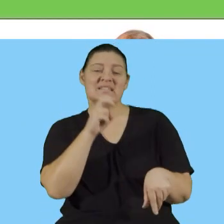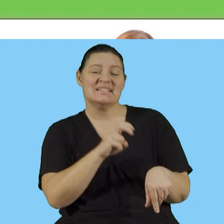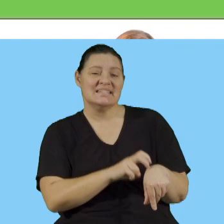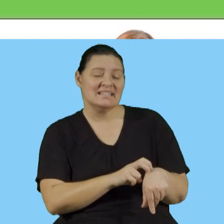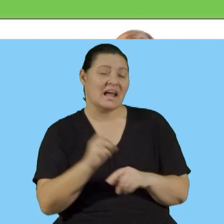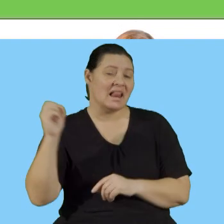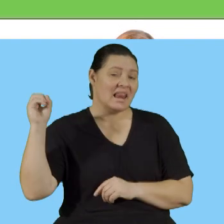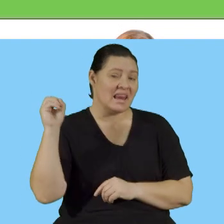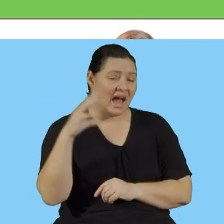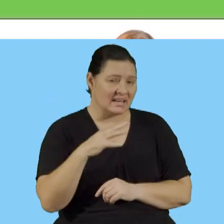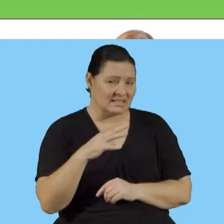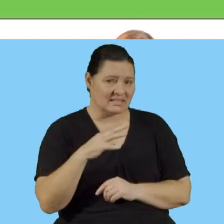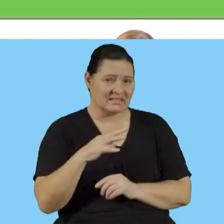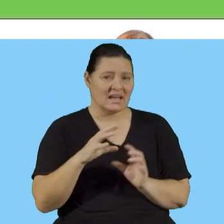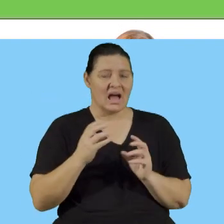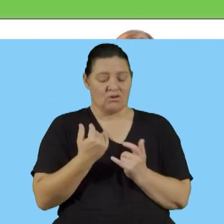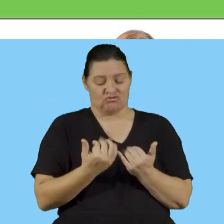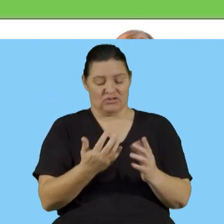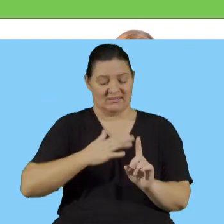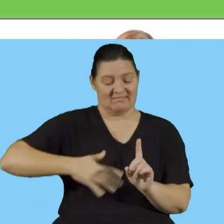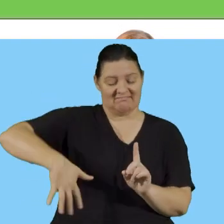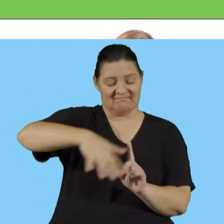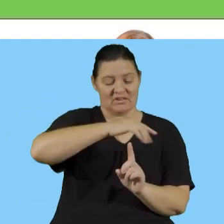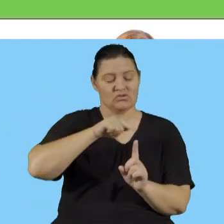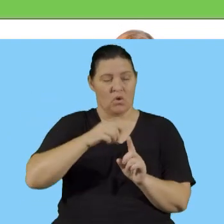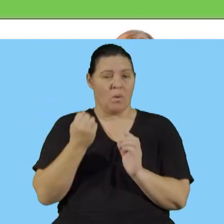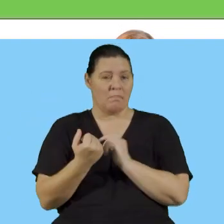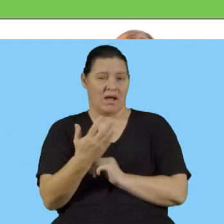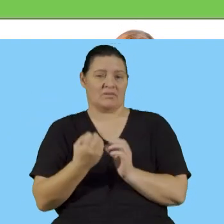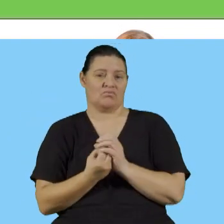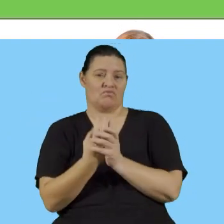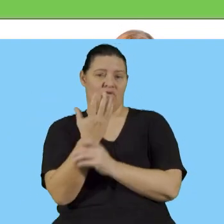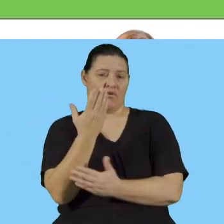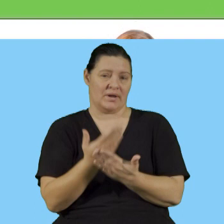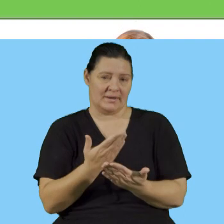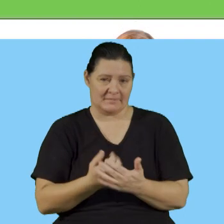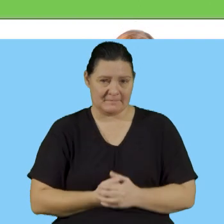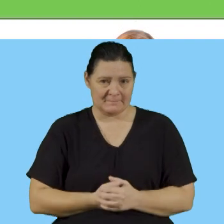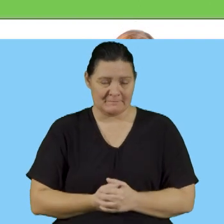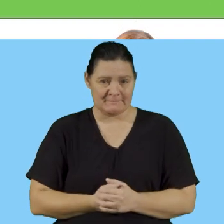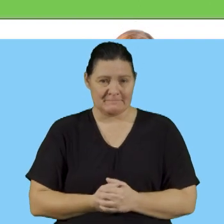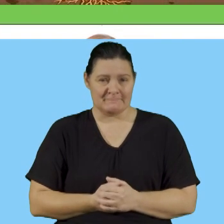need the light that is surrounding this green plant in order for this plant to grow.